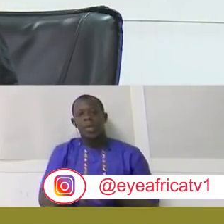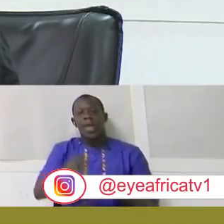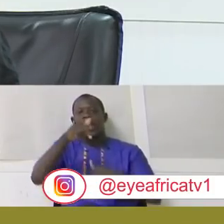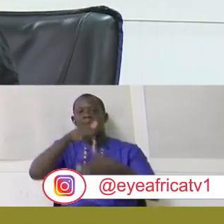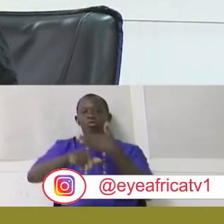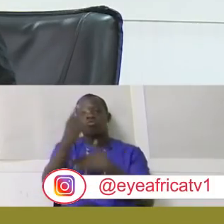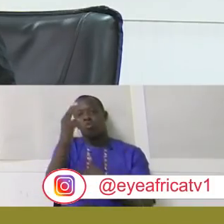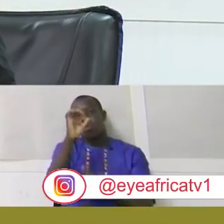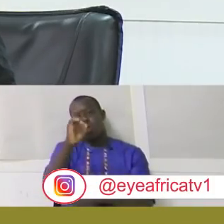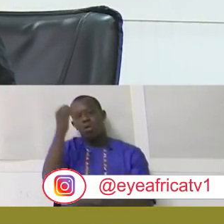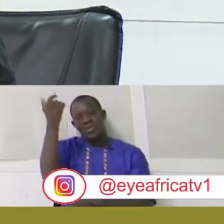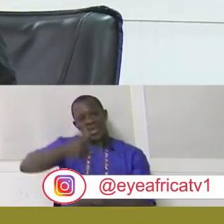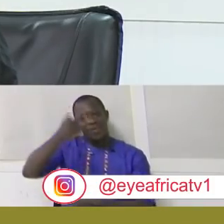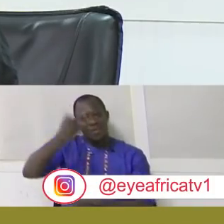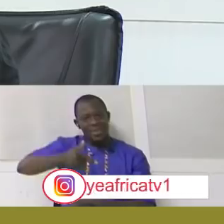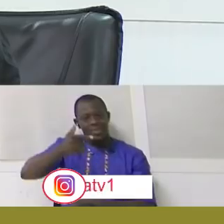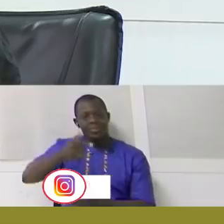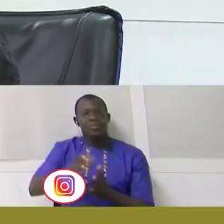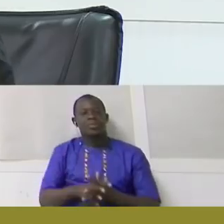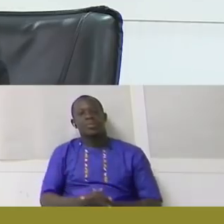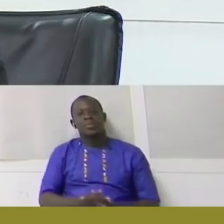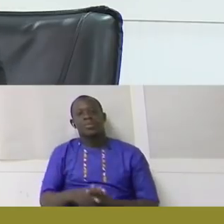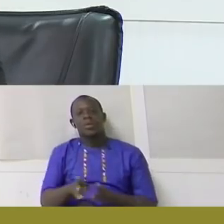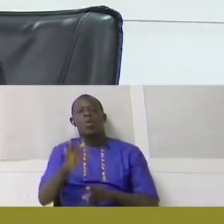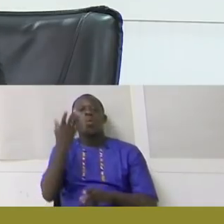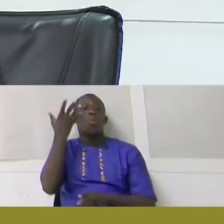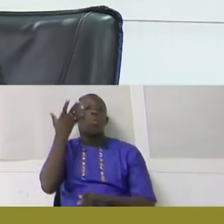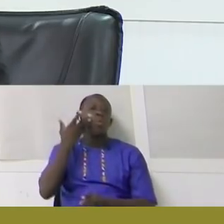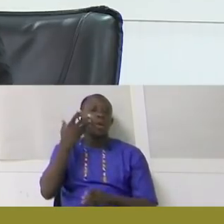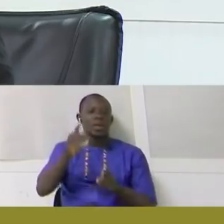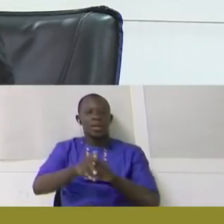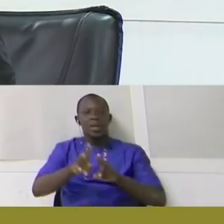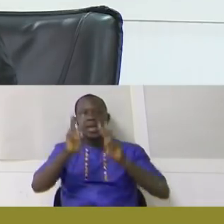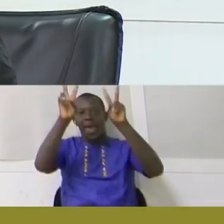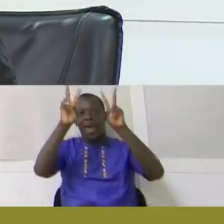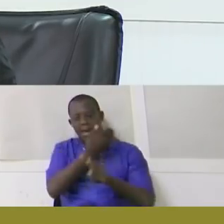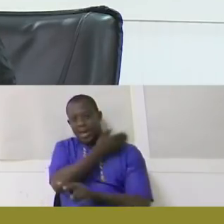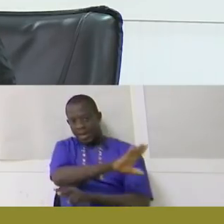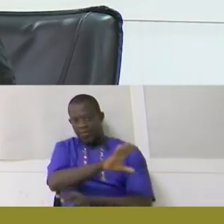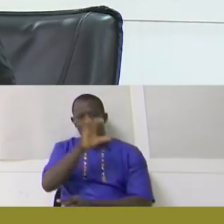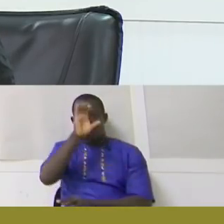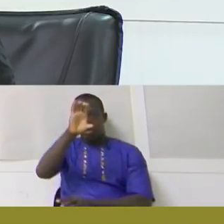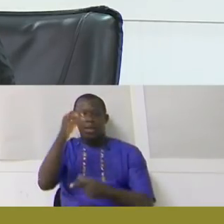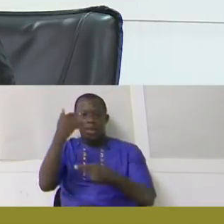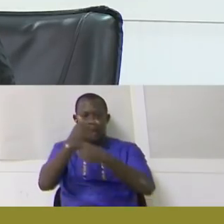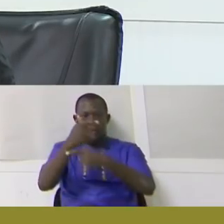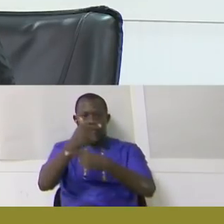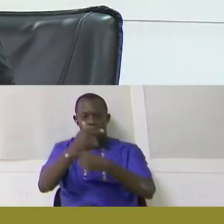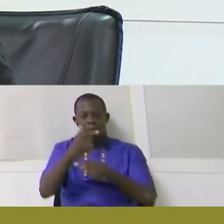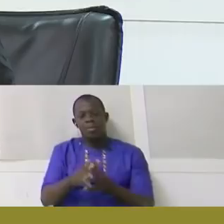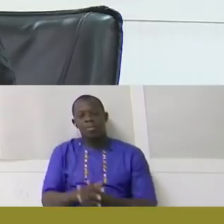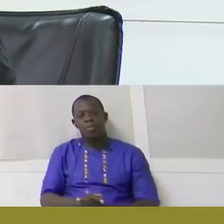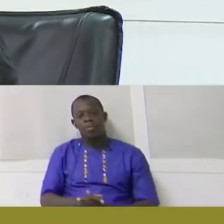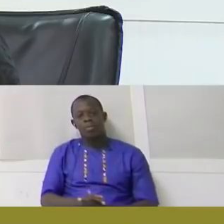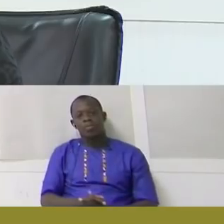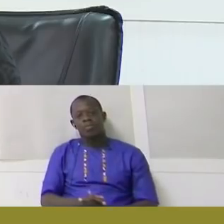2017. Because in 2017. Yaya Jame deme. When Yaya Jame left.